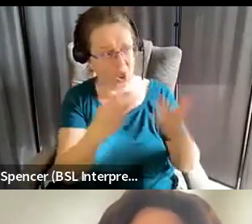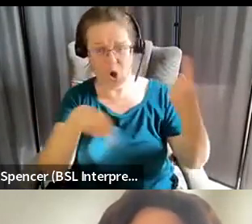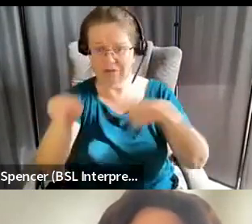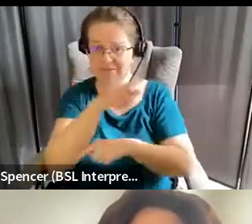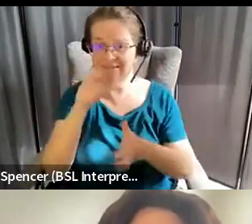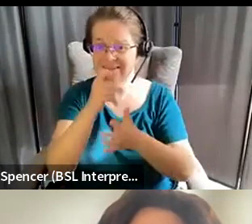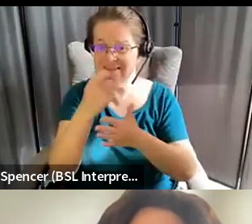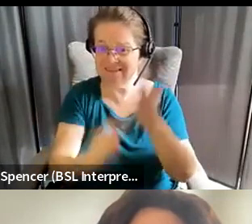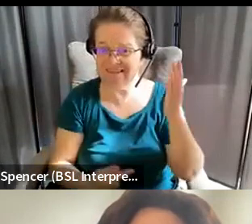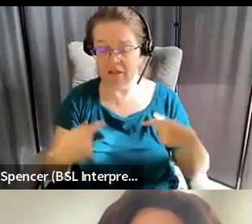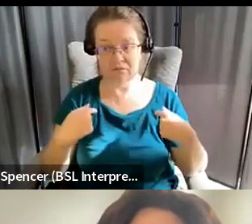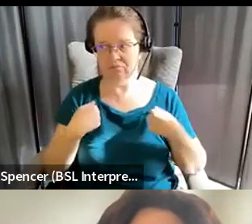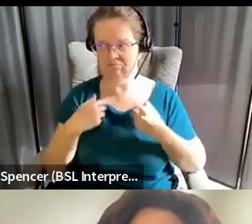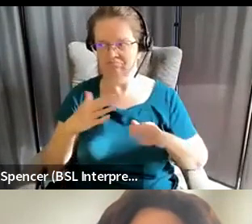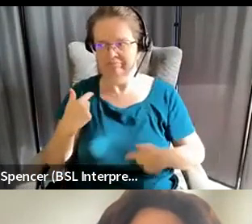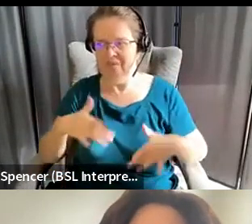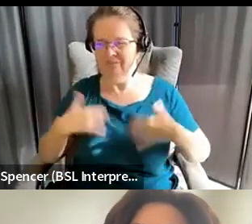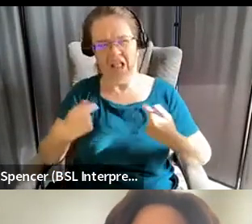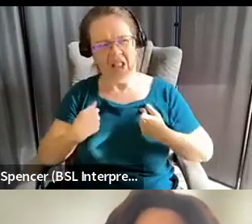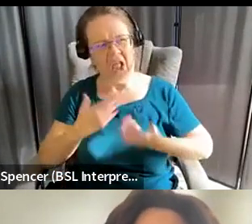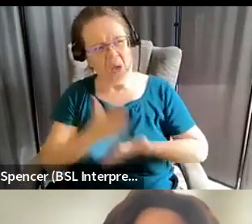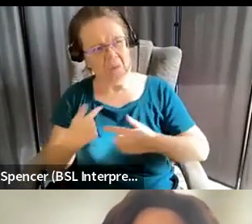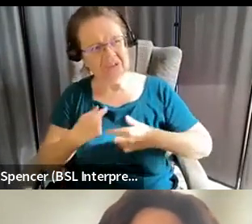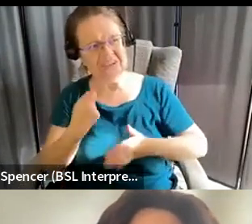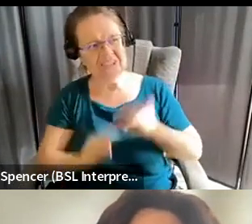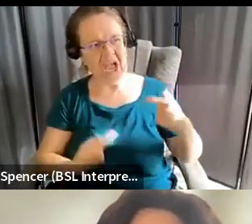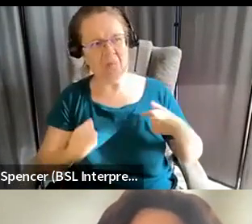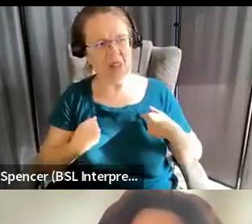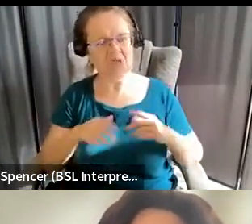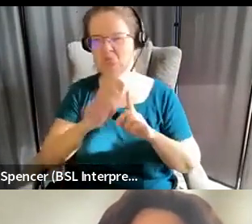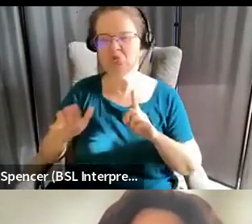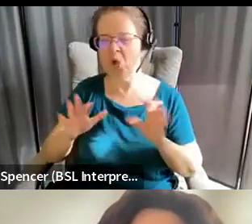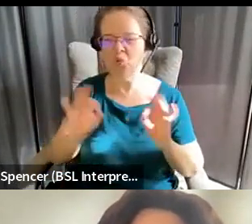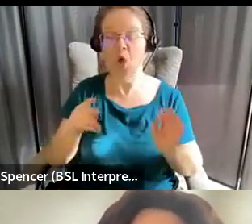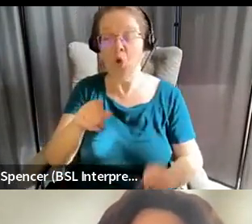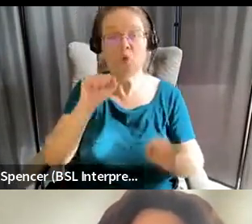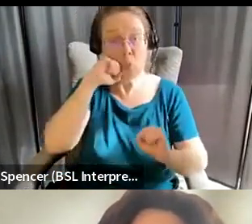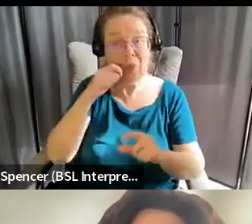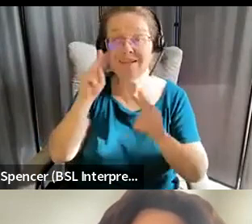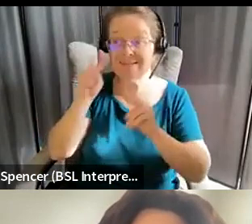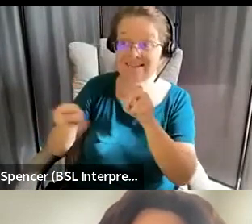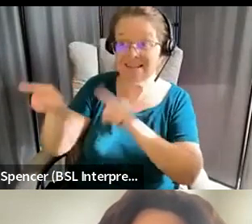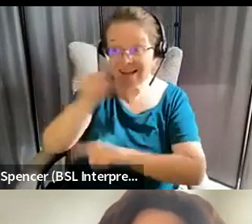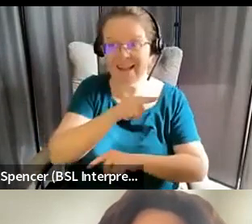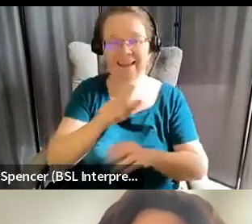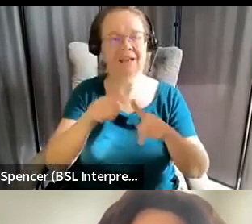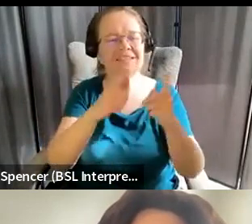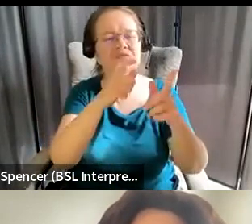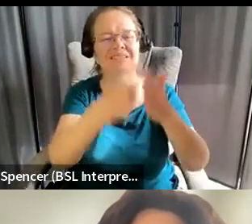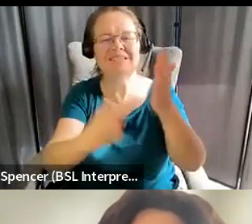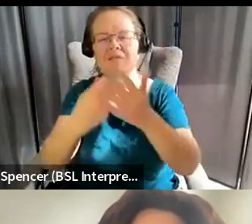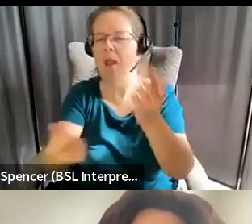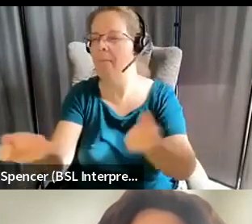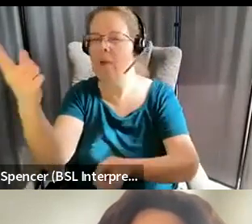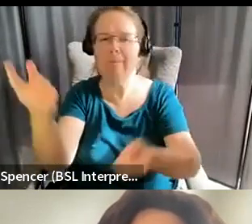who don't identify as disabled. And so that's why I was saying you will see different disabilities pop up